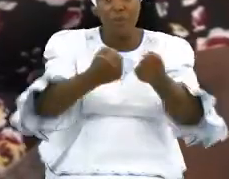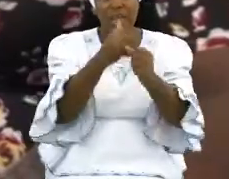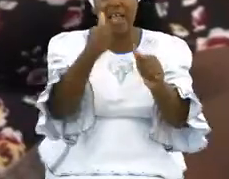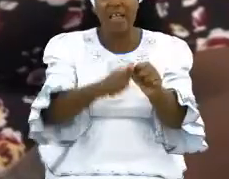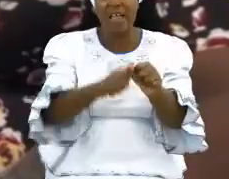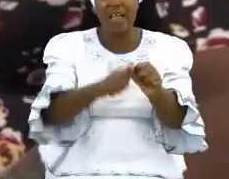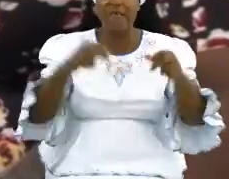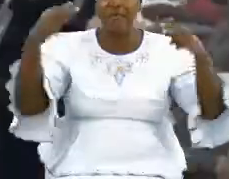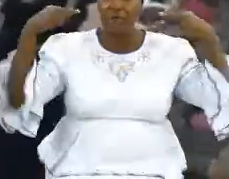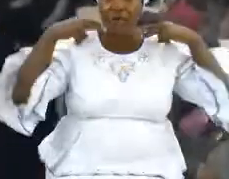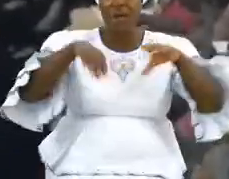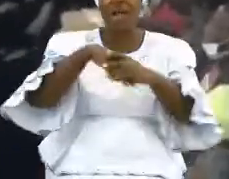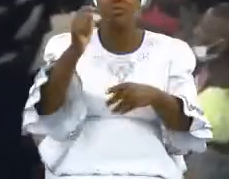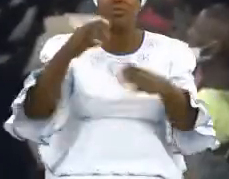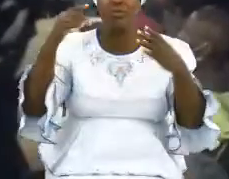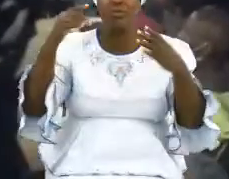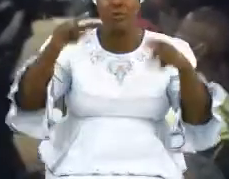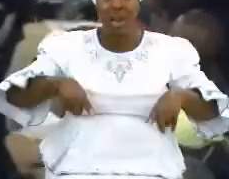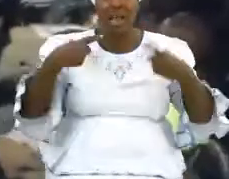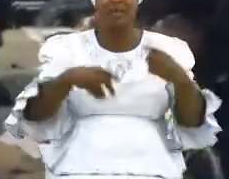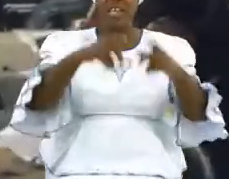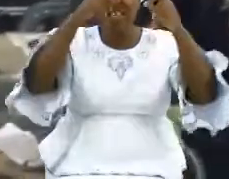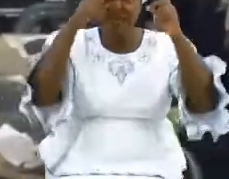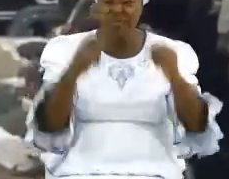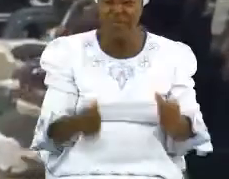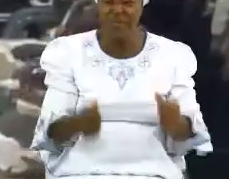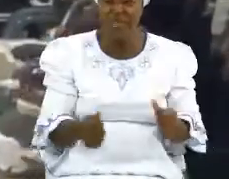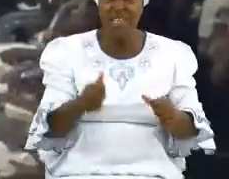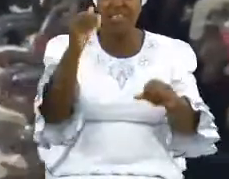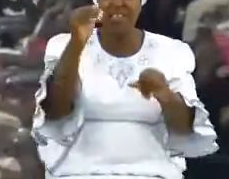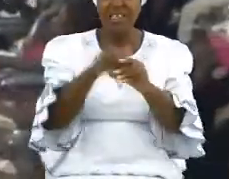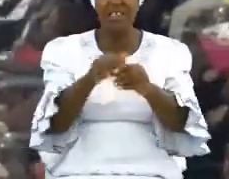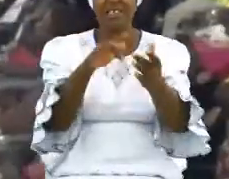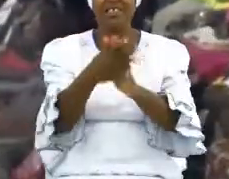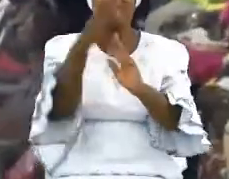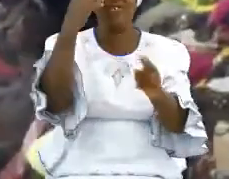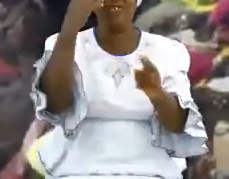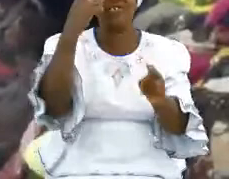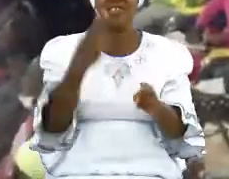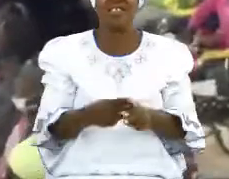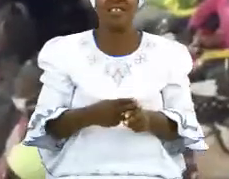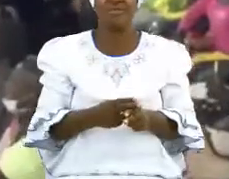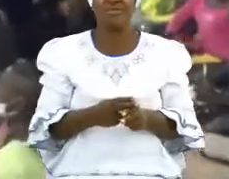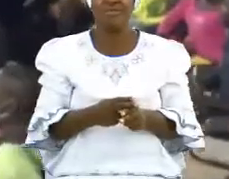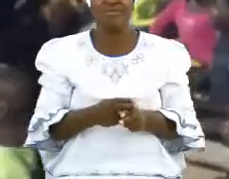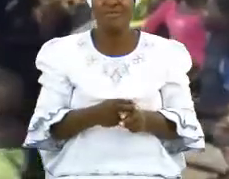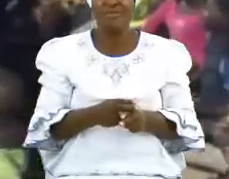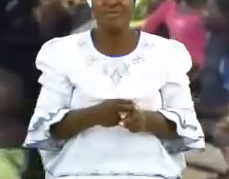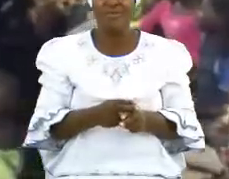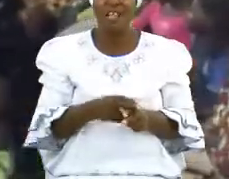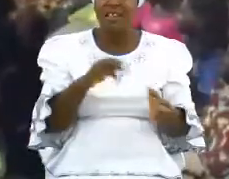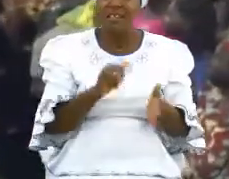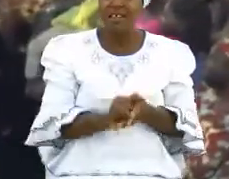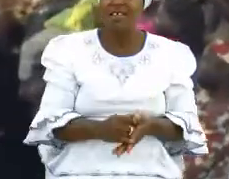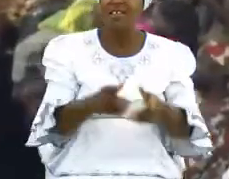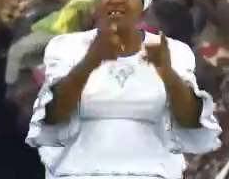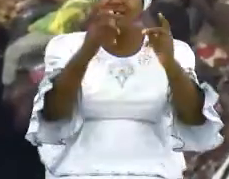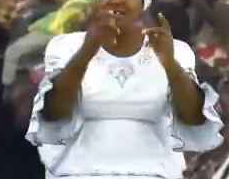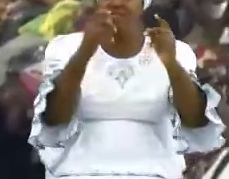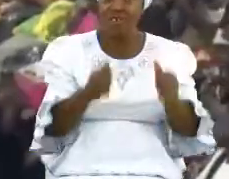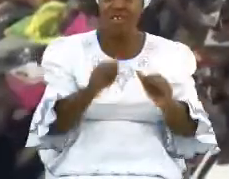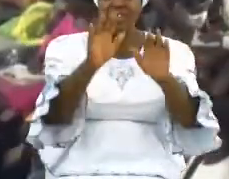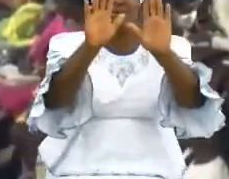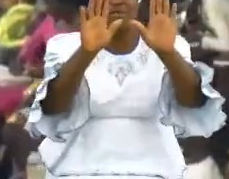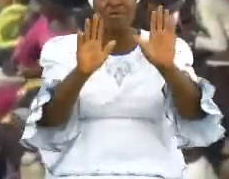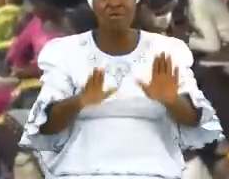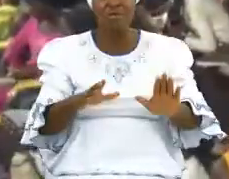out of your life immediate, in Jesus' name. The immediate miracle